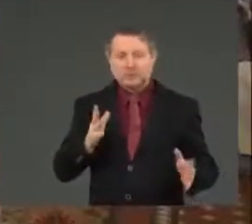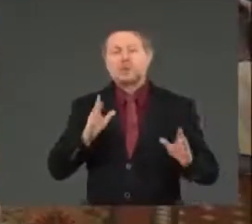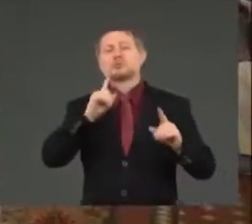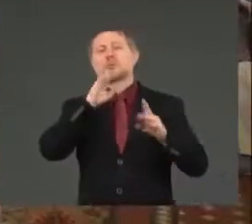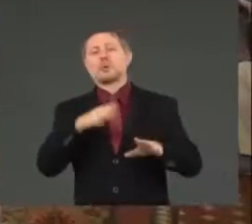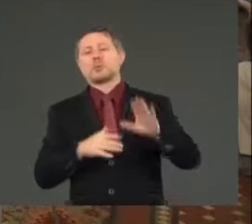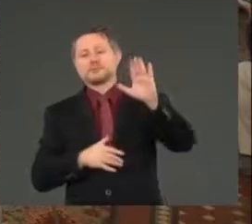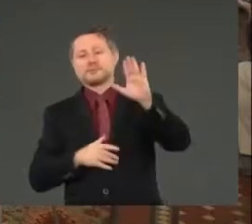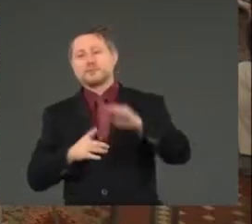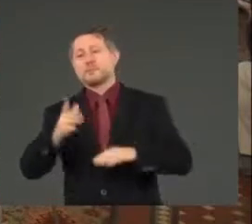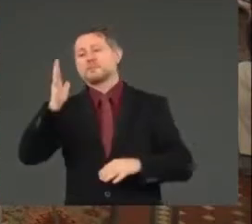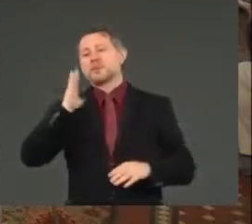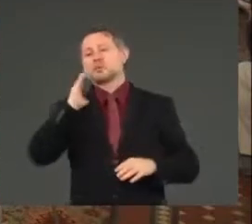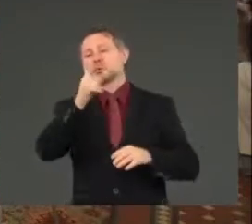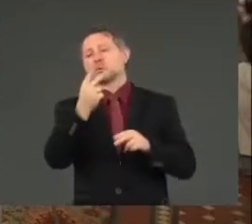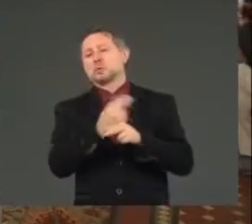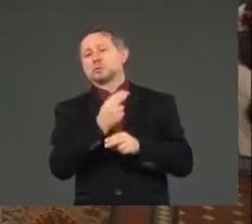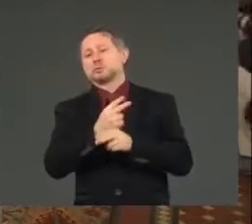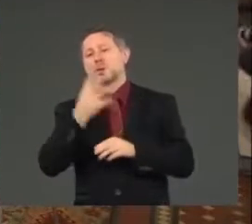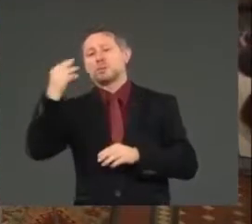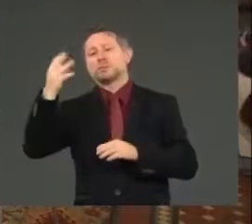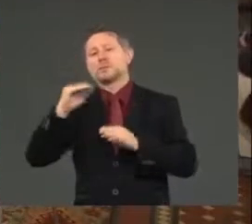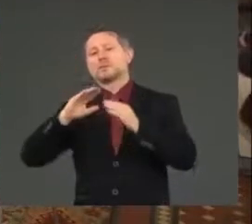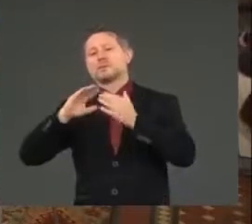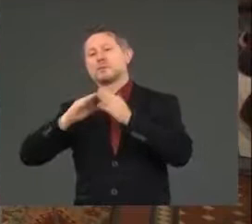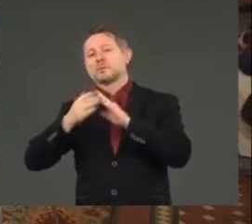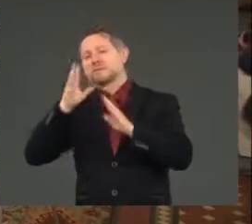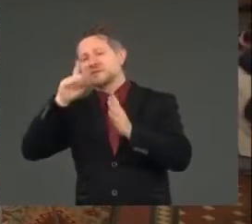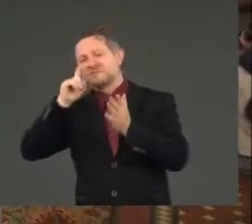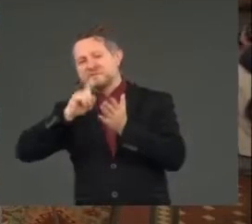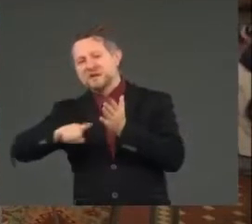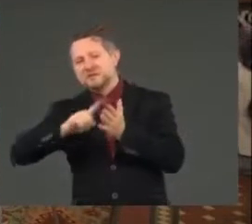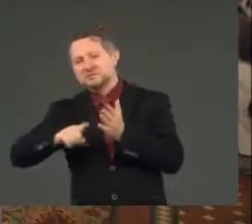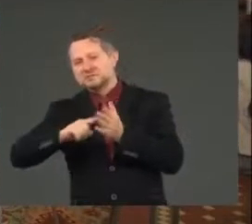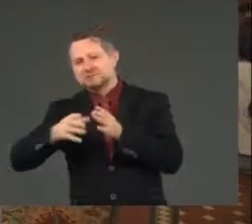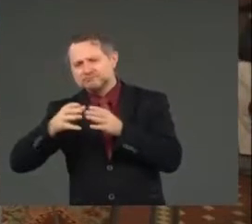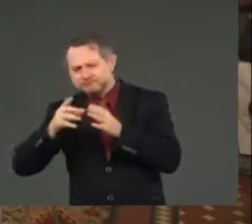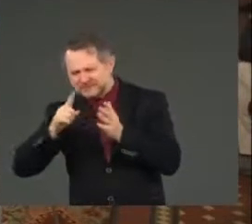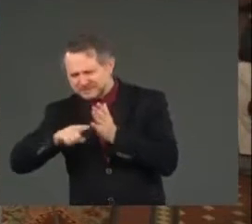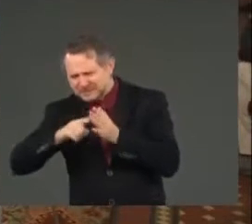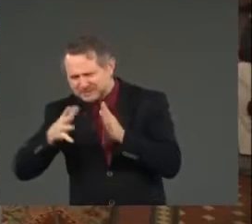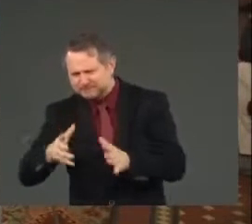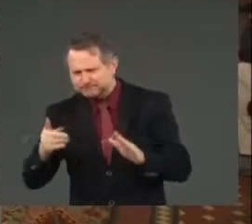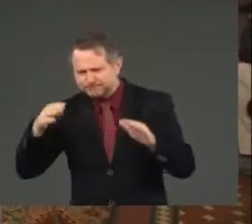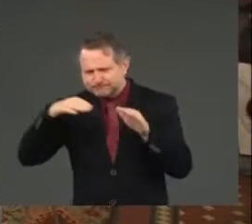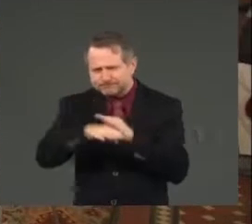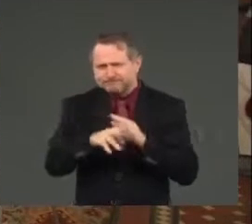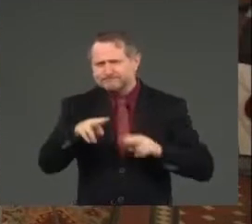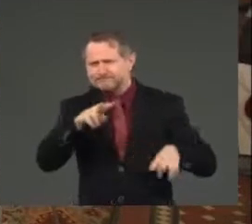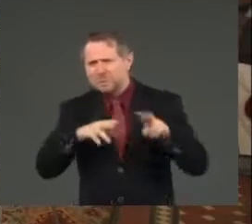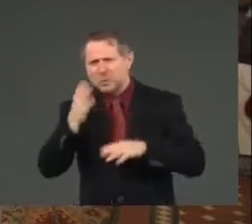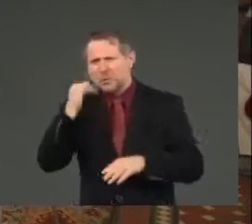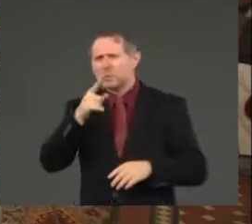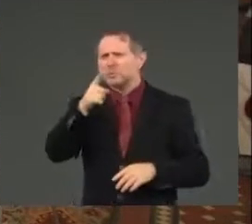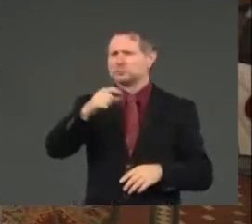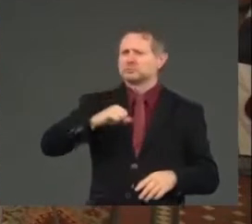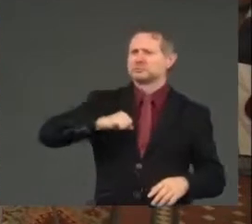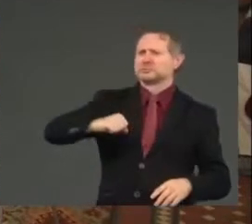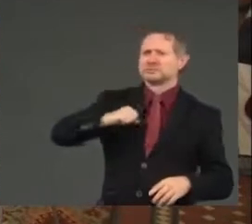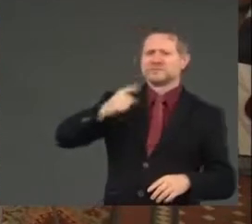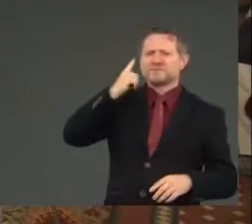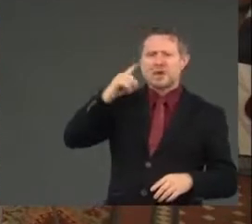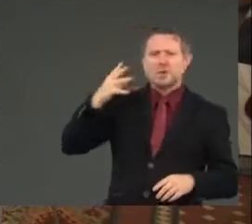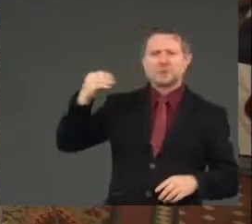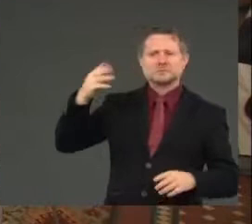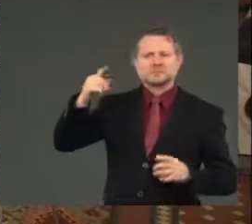used outside entities to investigate things when you were Attorney General. You convene Moreland Act commissions. Why are you so resistant to an outside probe